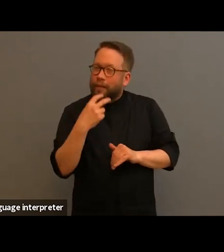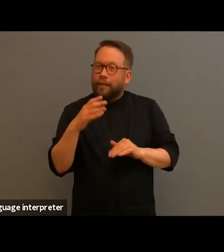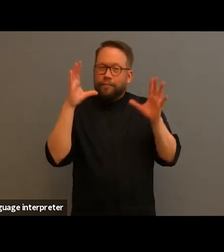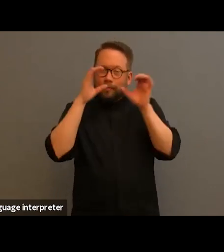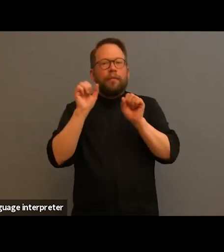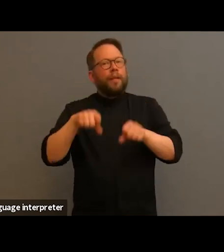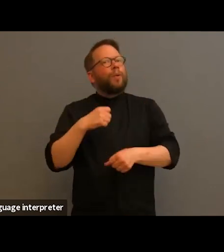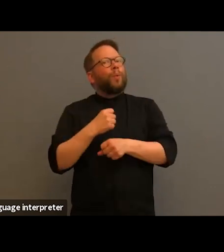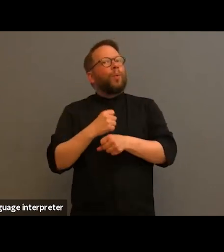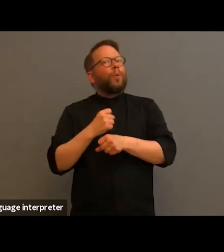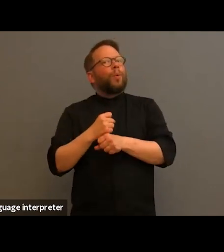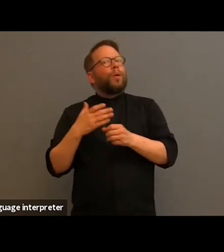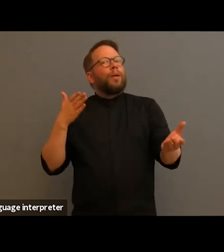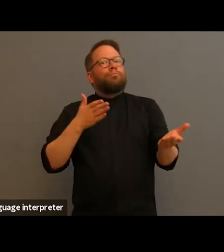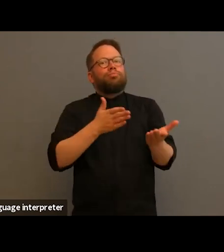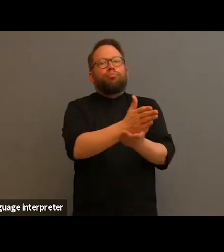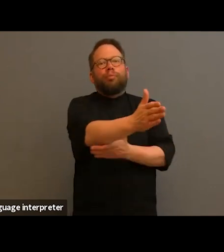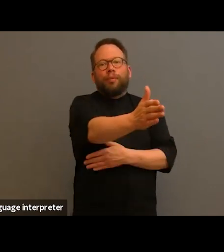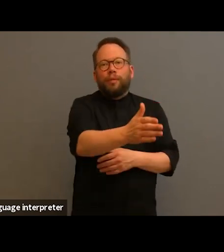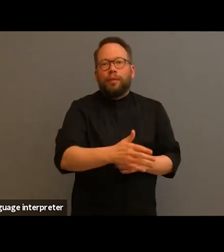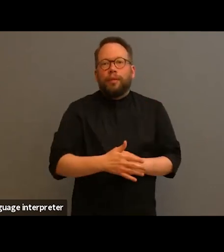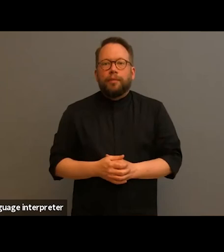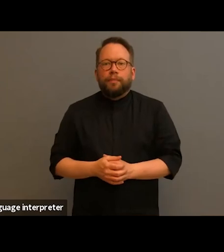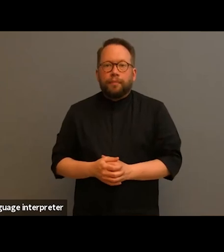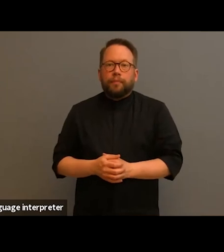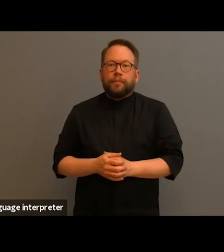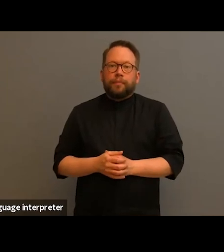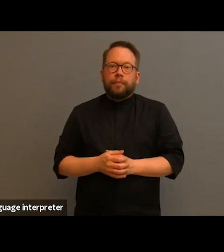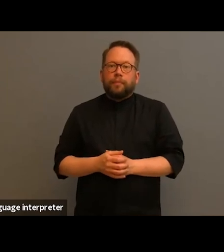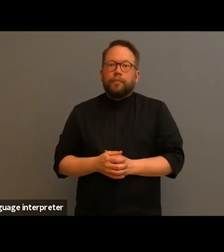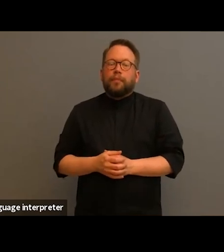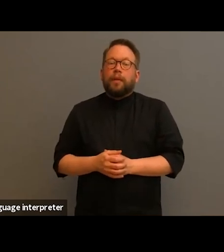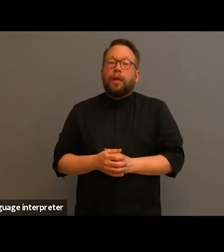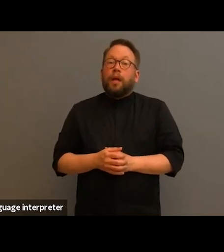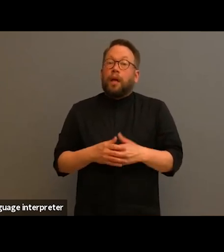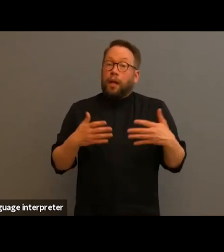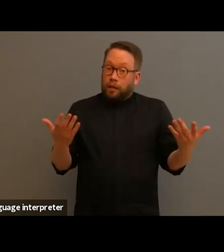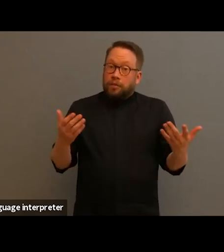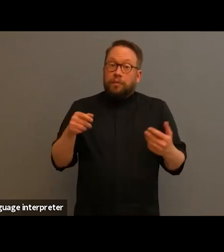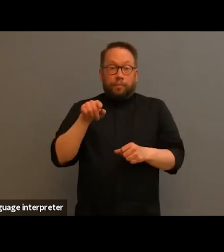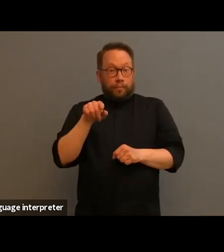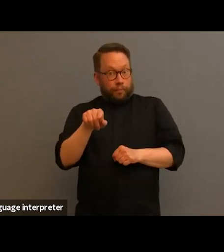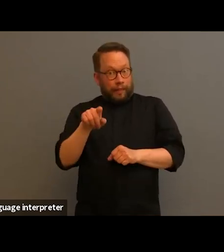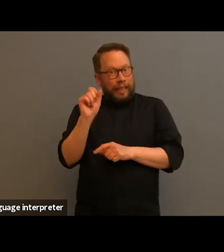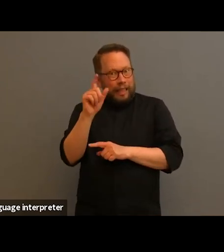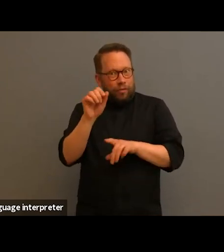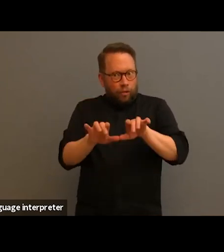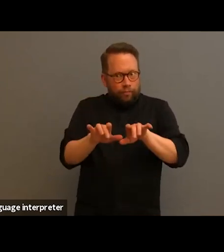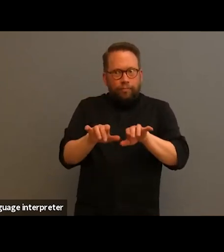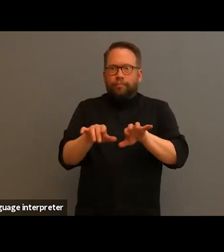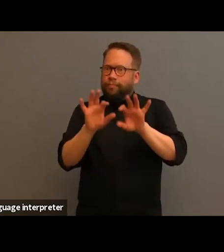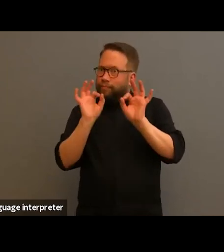that when digital solutions are not compatible with assistive technology, the cost of changing the IT